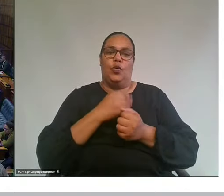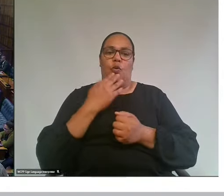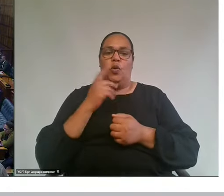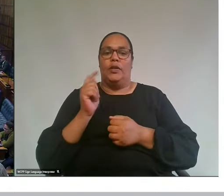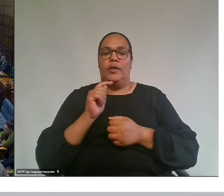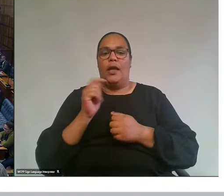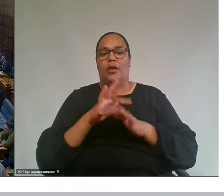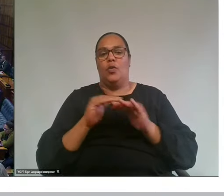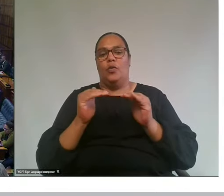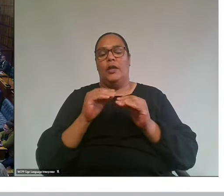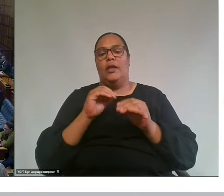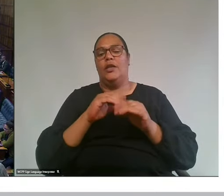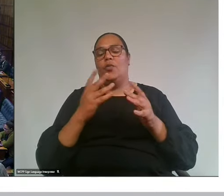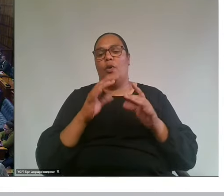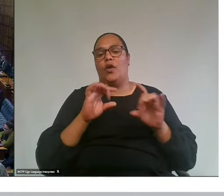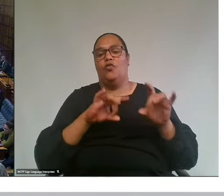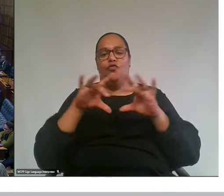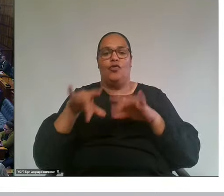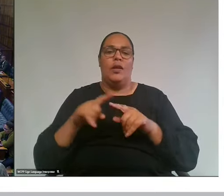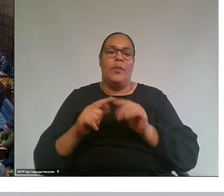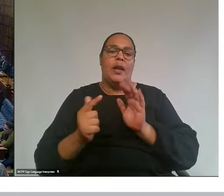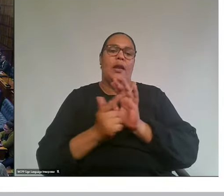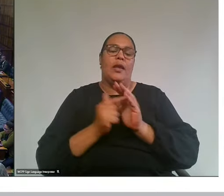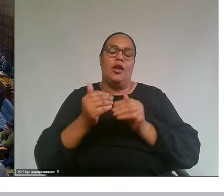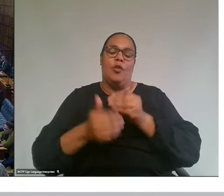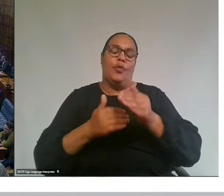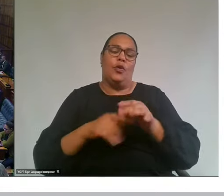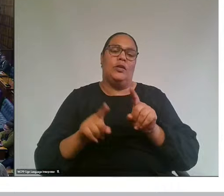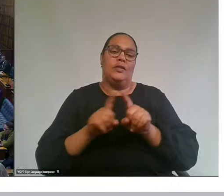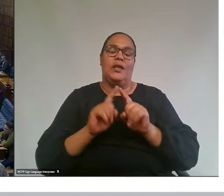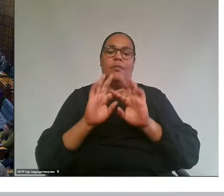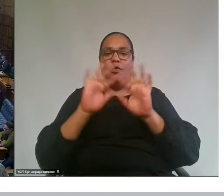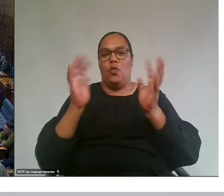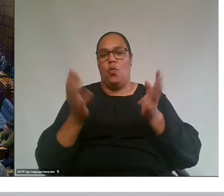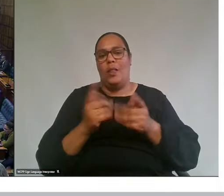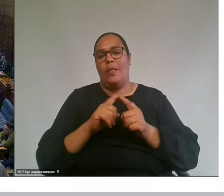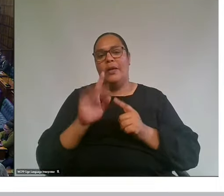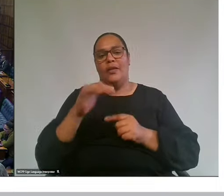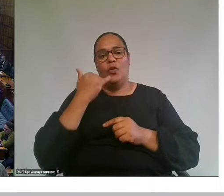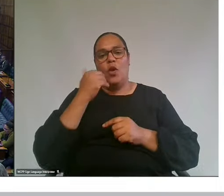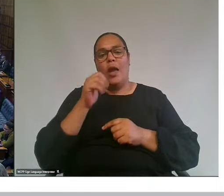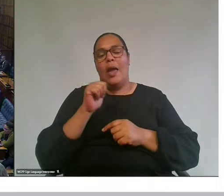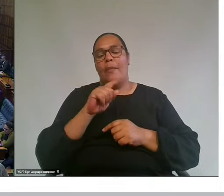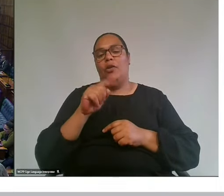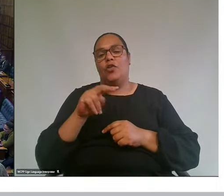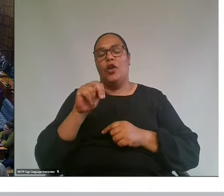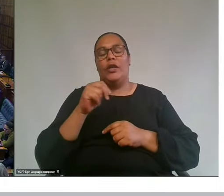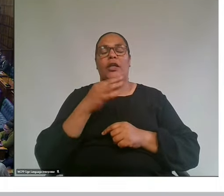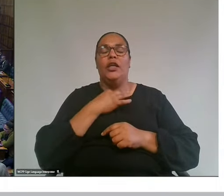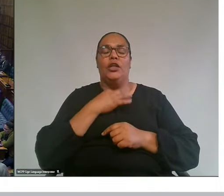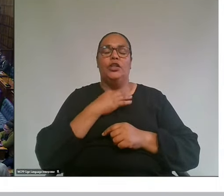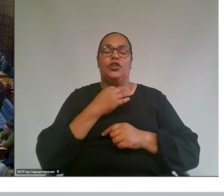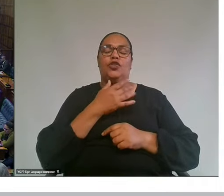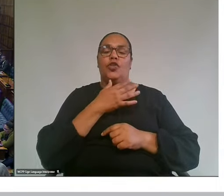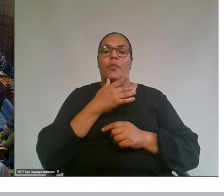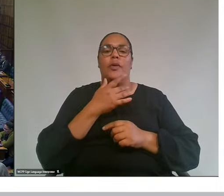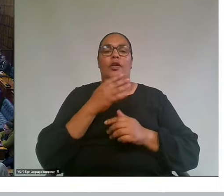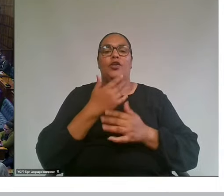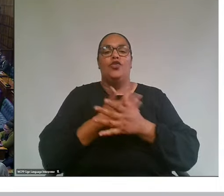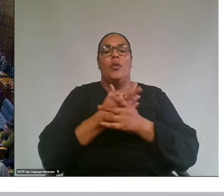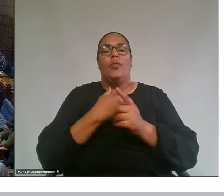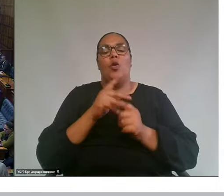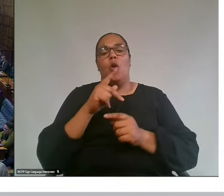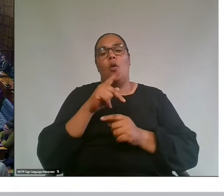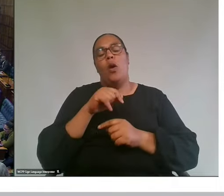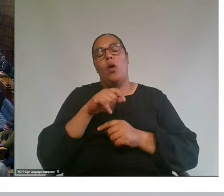equivalent in Australia legal processing to the rest of the world if you call Amazon in English German and polish all of those calls are